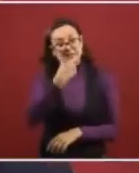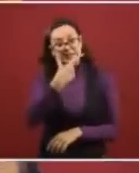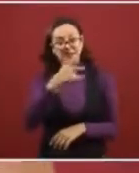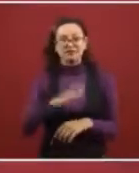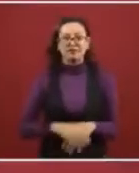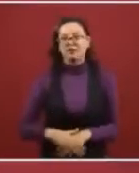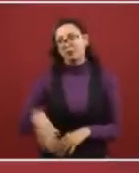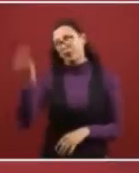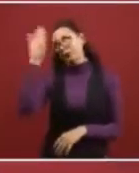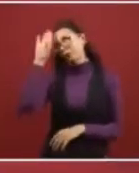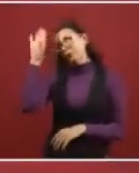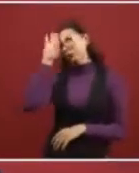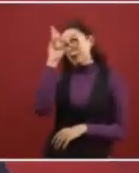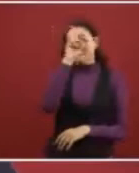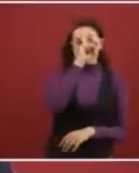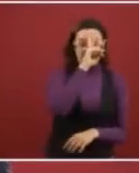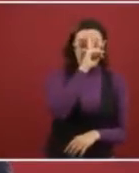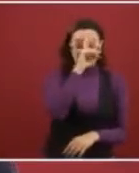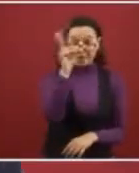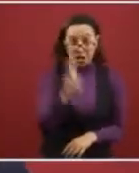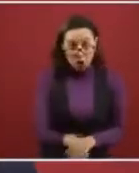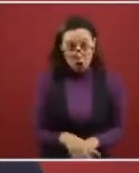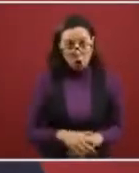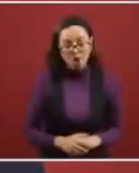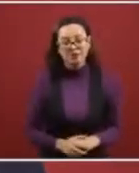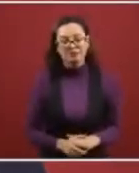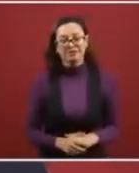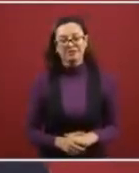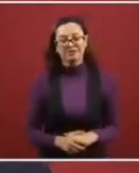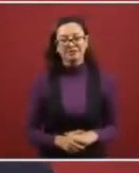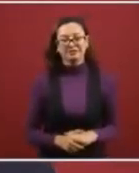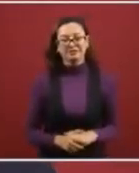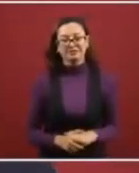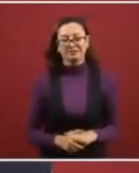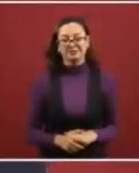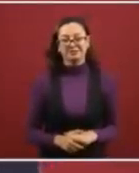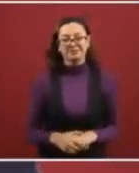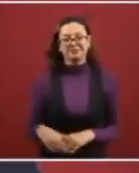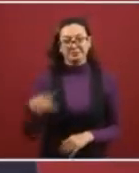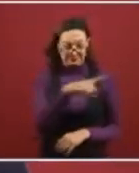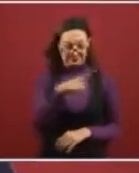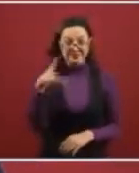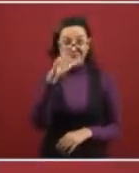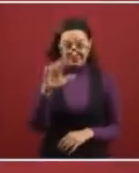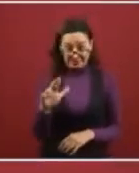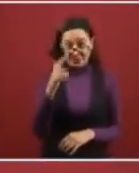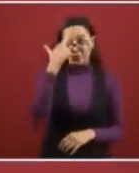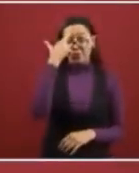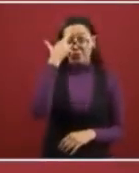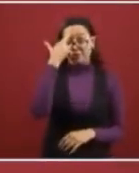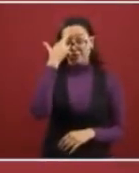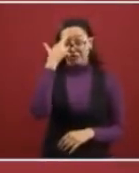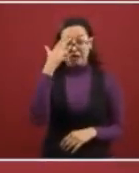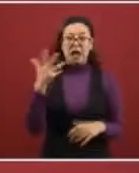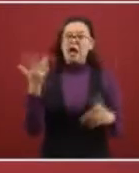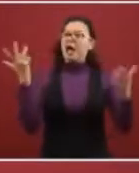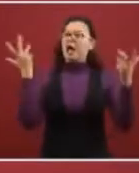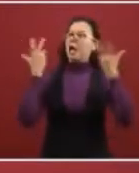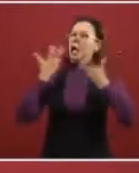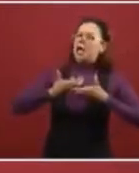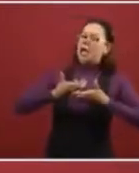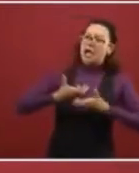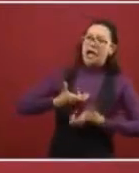peor todavía. And that was even worse. Do you remember? De que se iban a quedar los enfermos